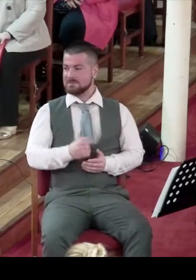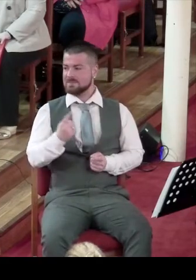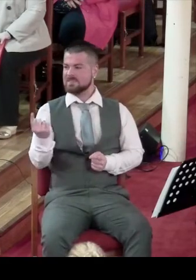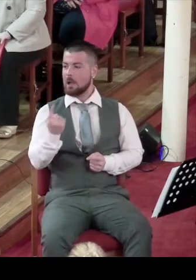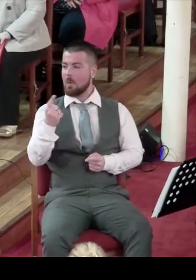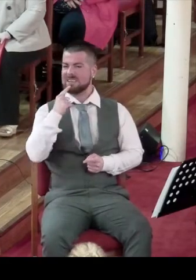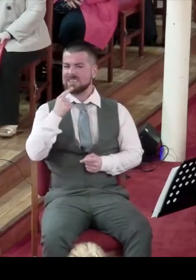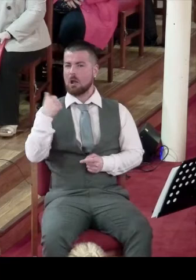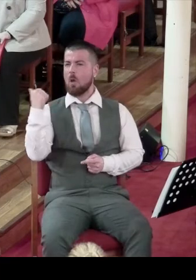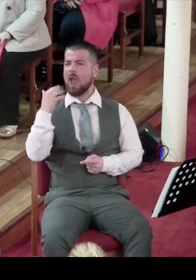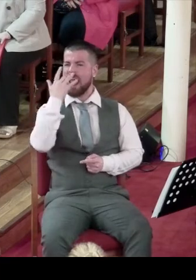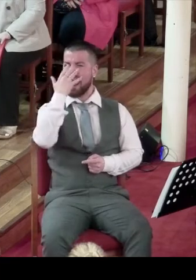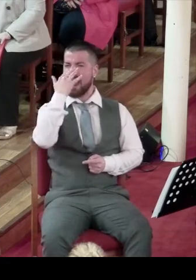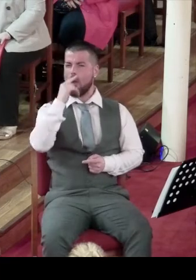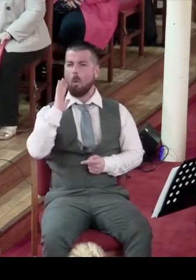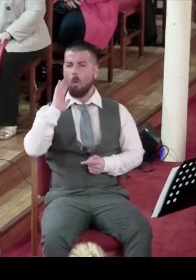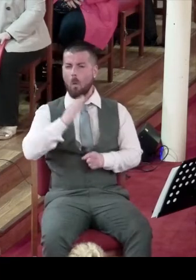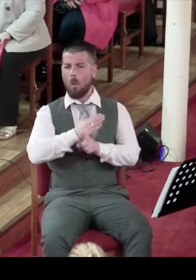age?